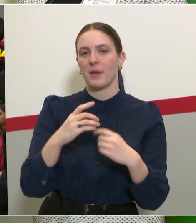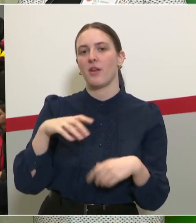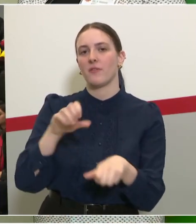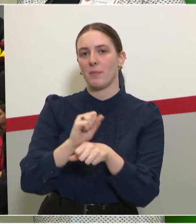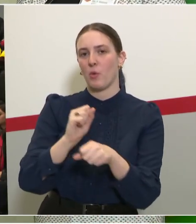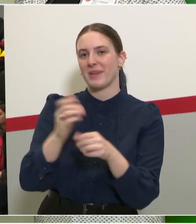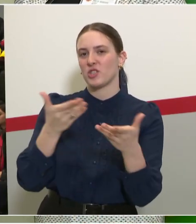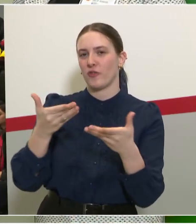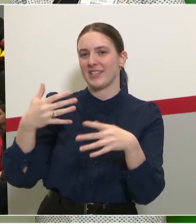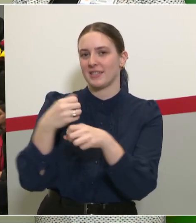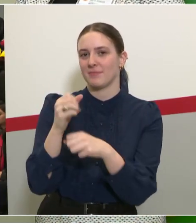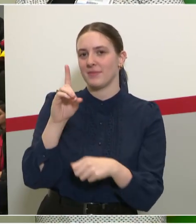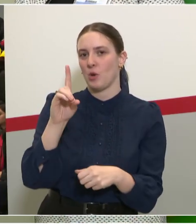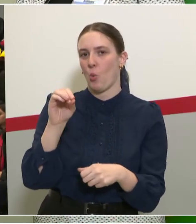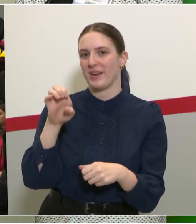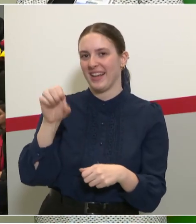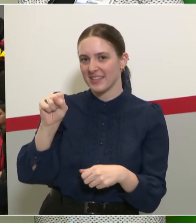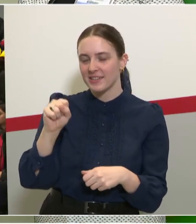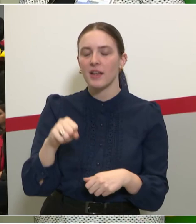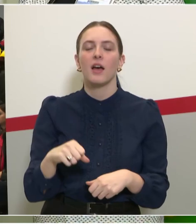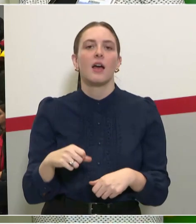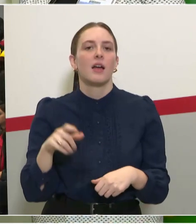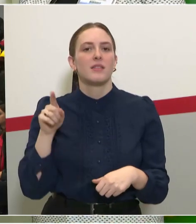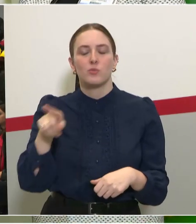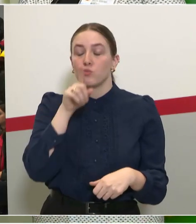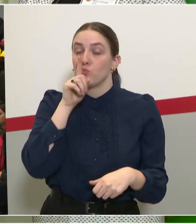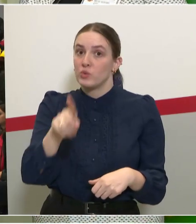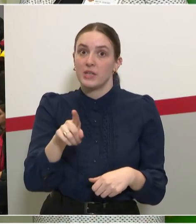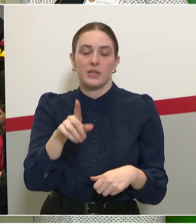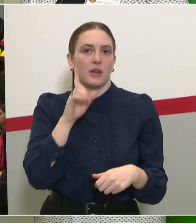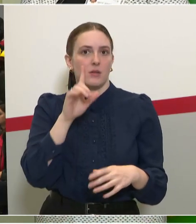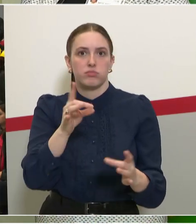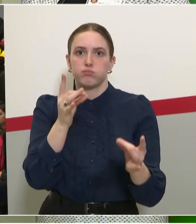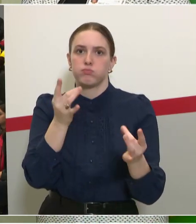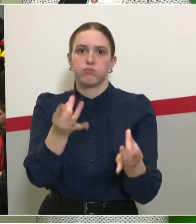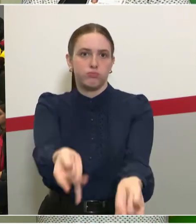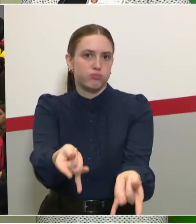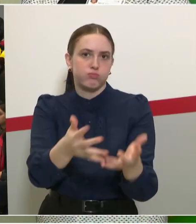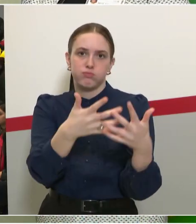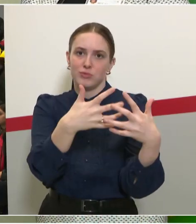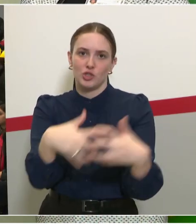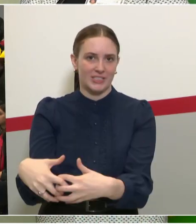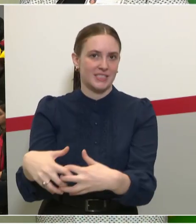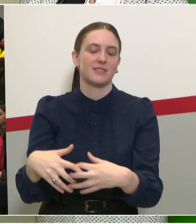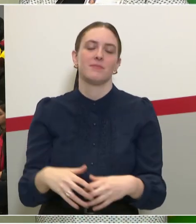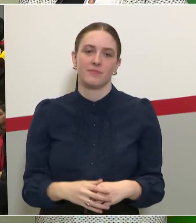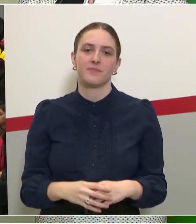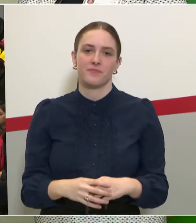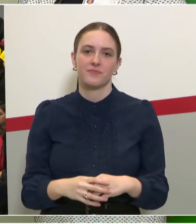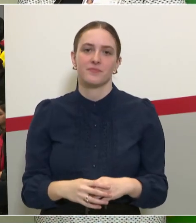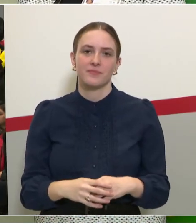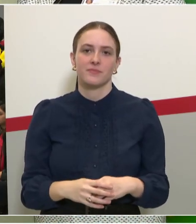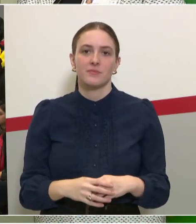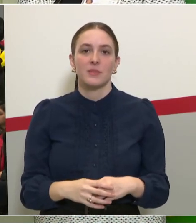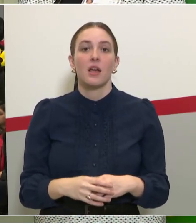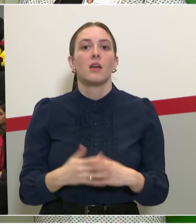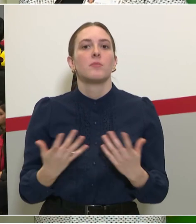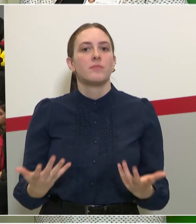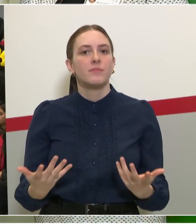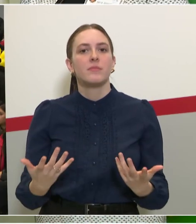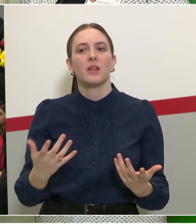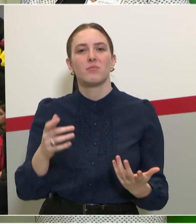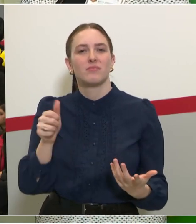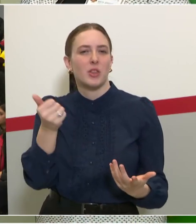magic happen, and it really is a machine. Just a few other points to offer. So often